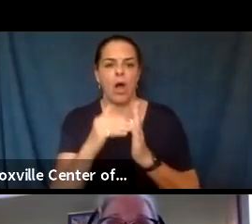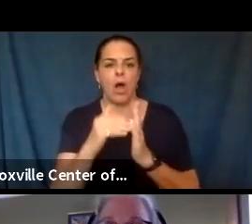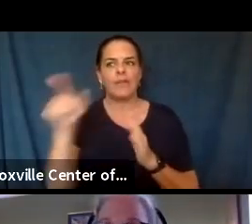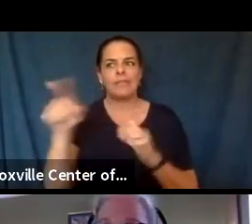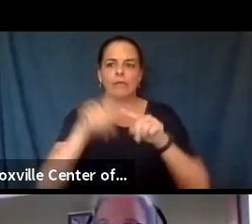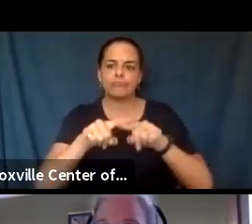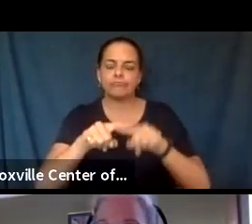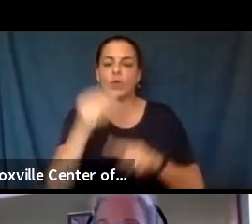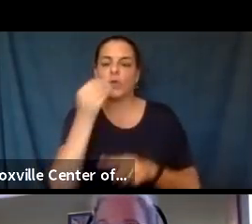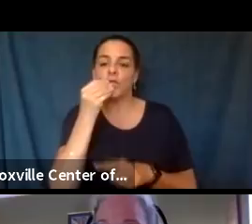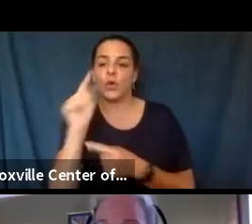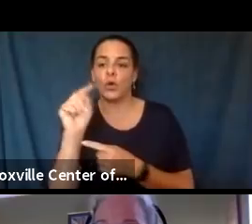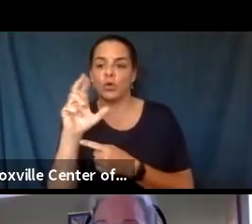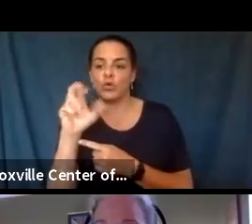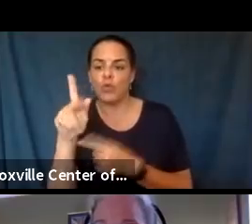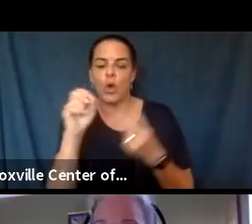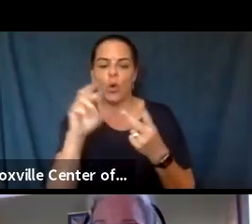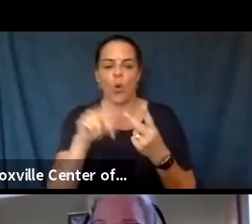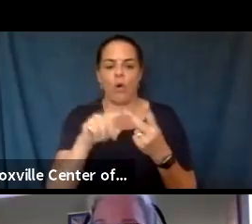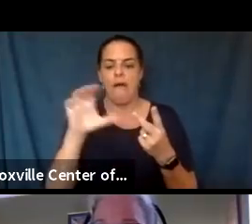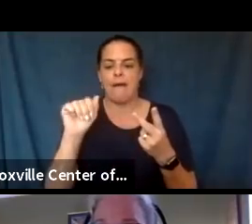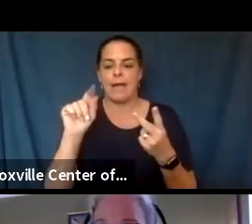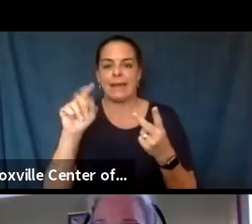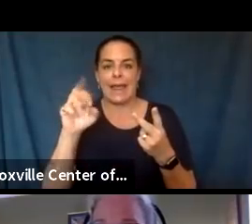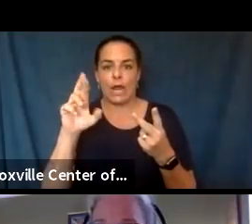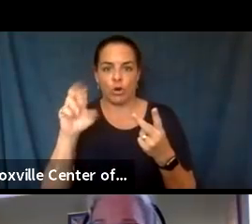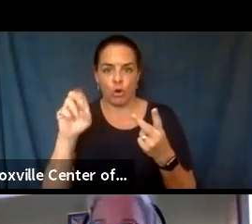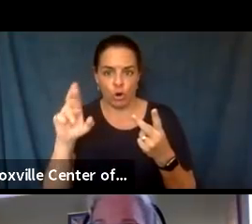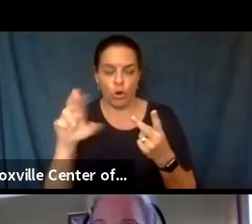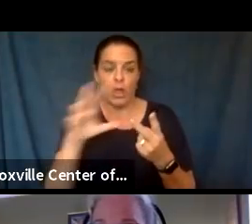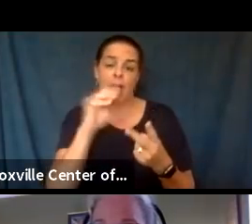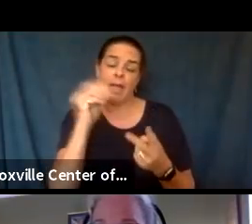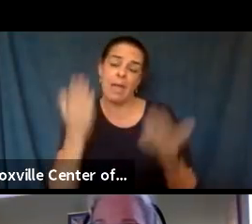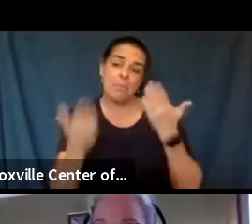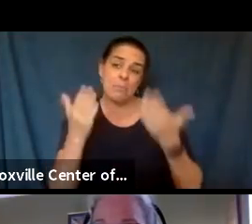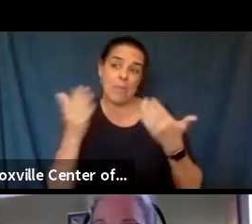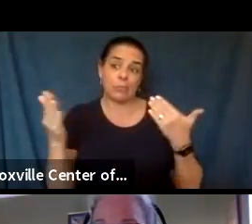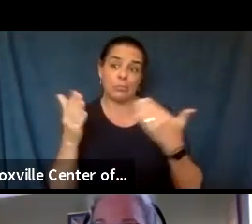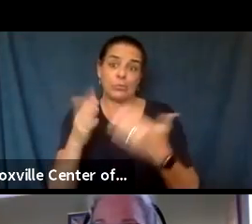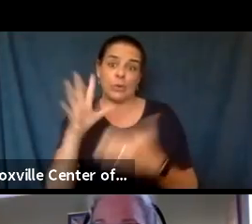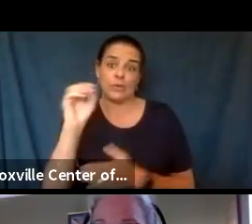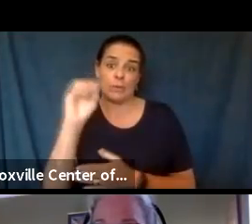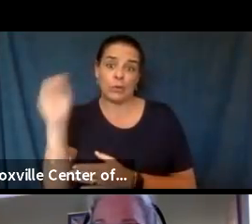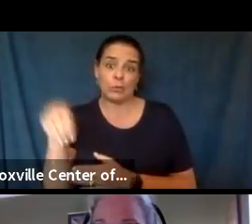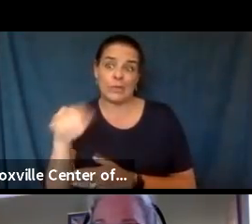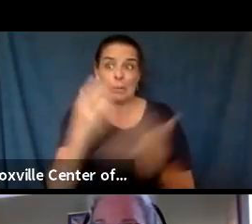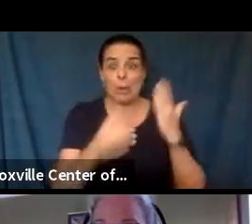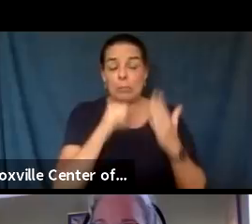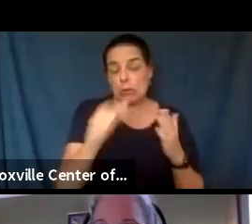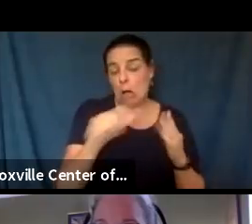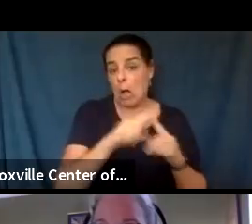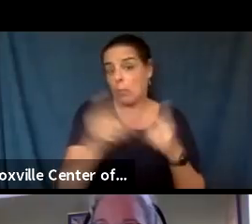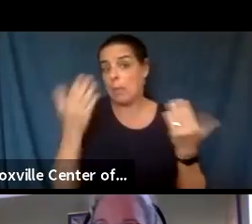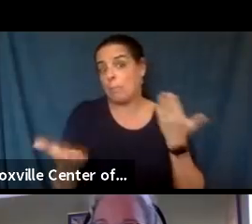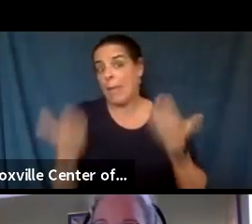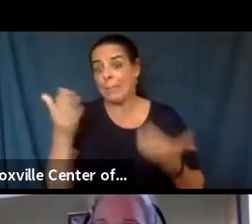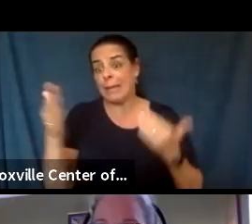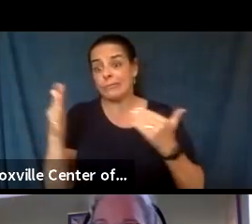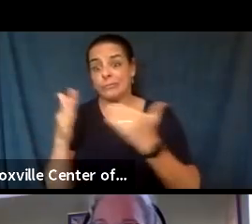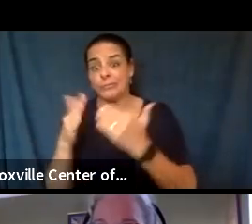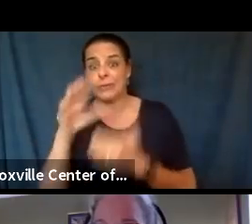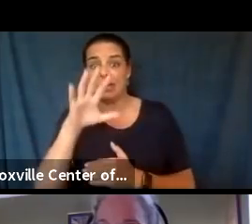or caterers, and they may in fact be approaching 50%. They may not, but they may be approaching 50%